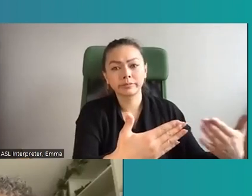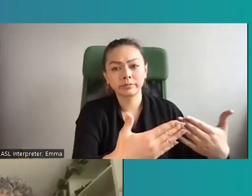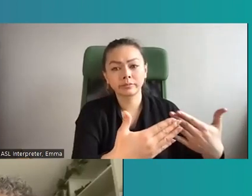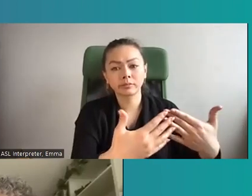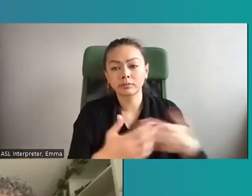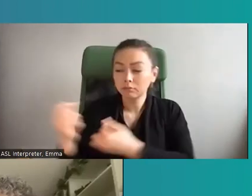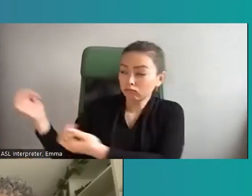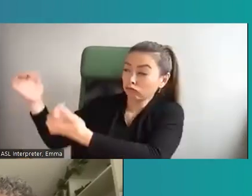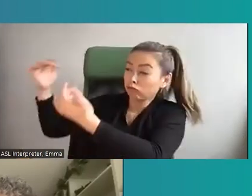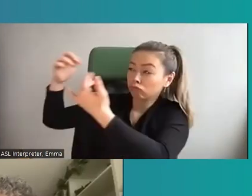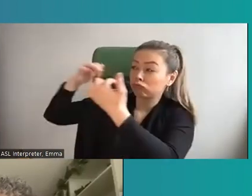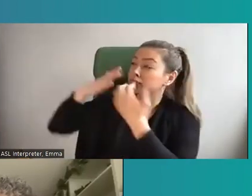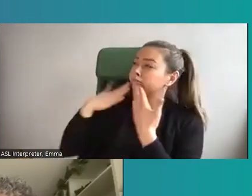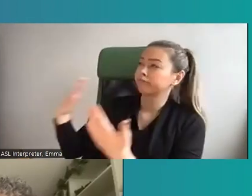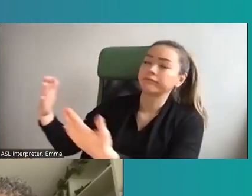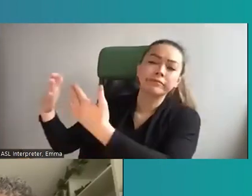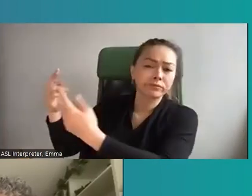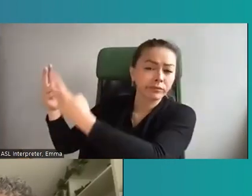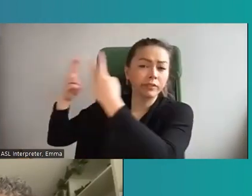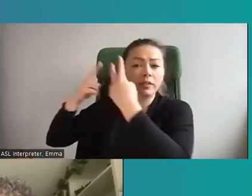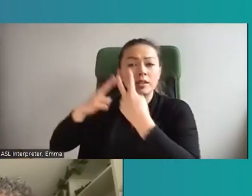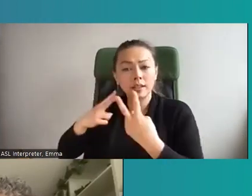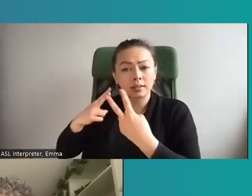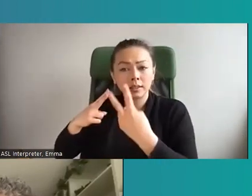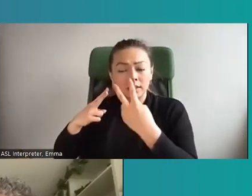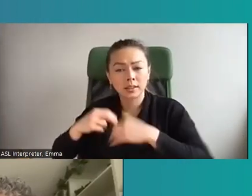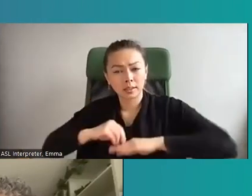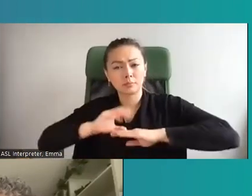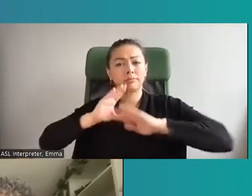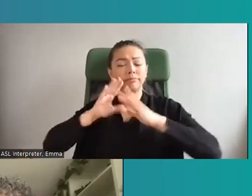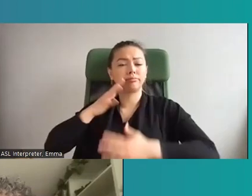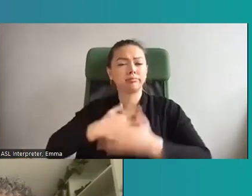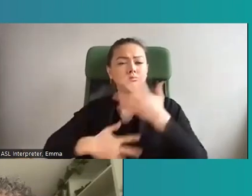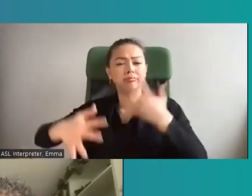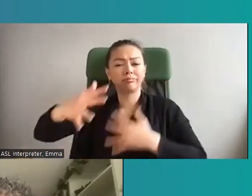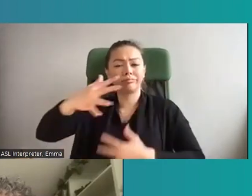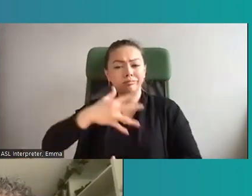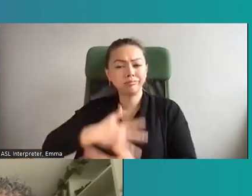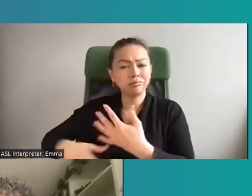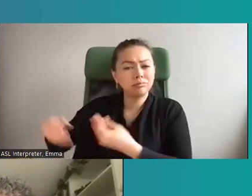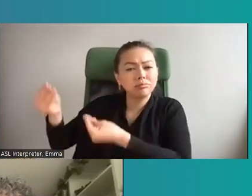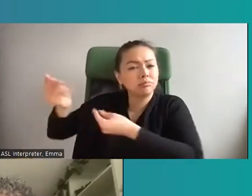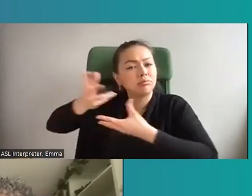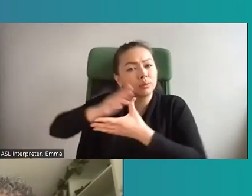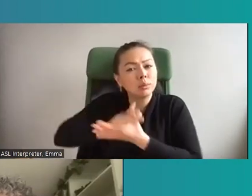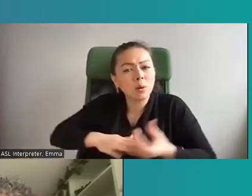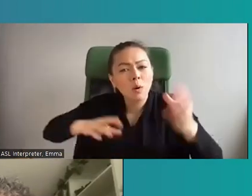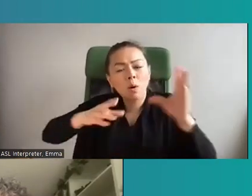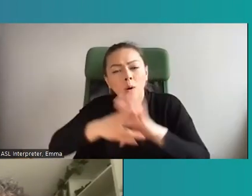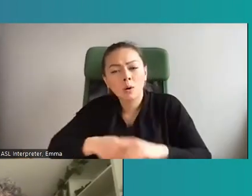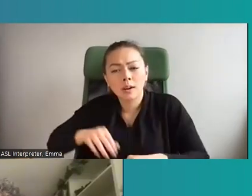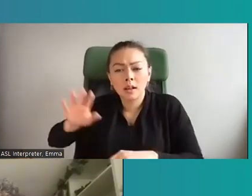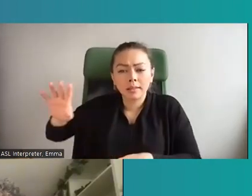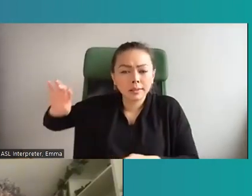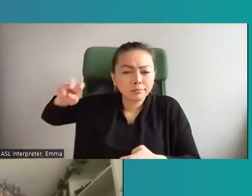a short time and to share their stories with us and their journey and how they arrived here on